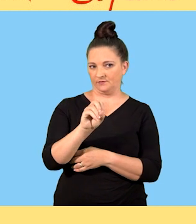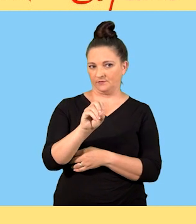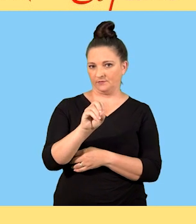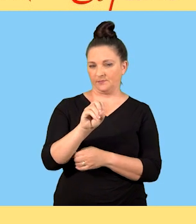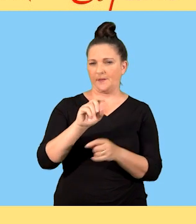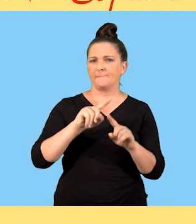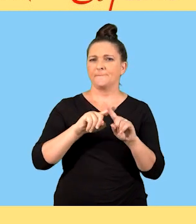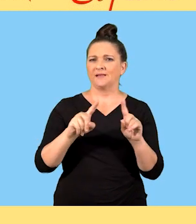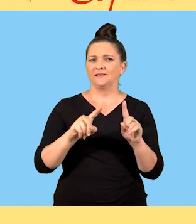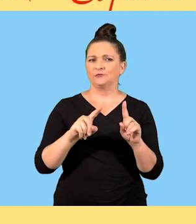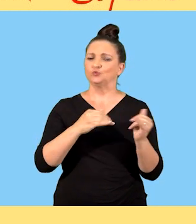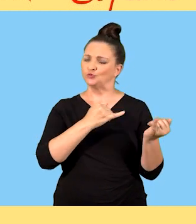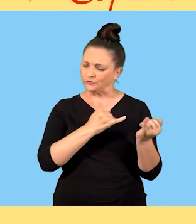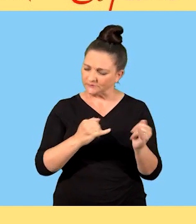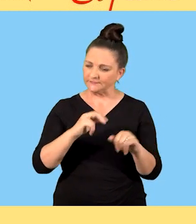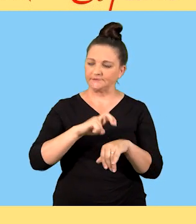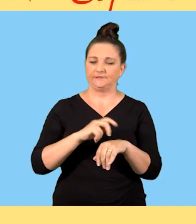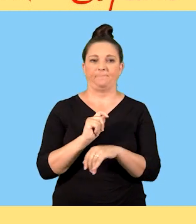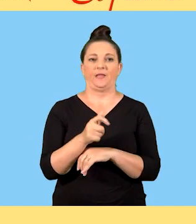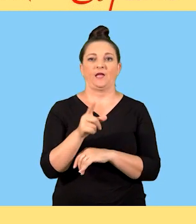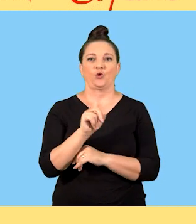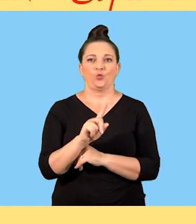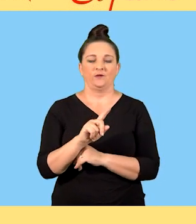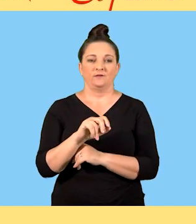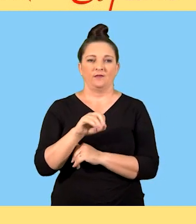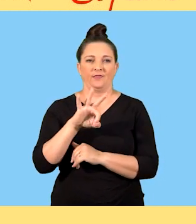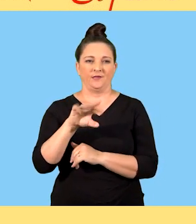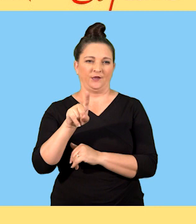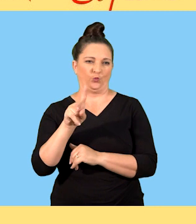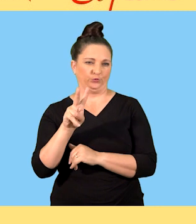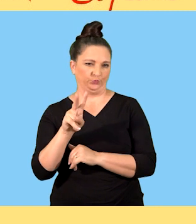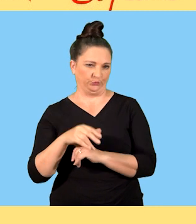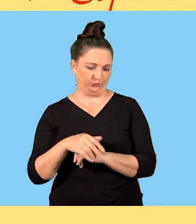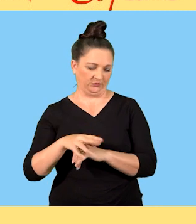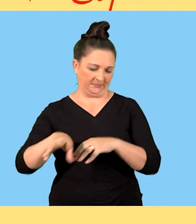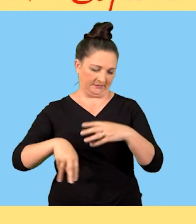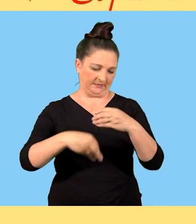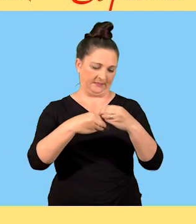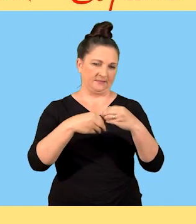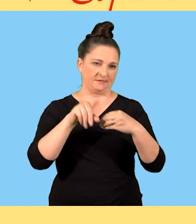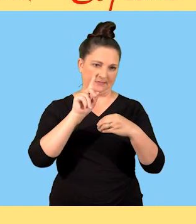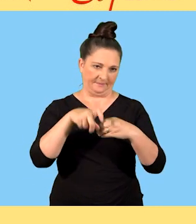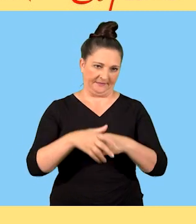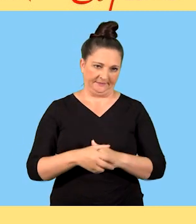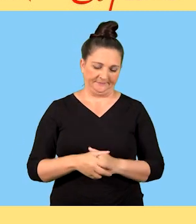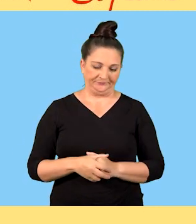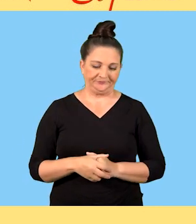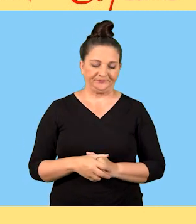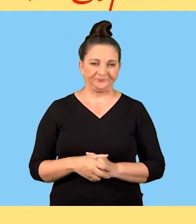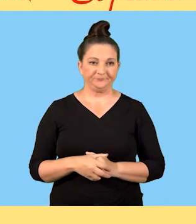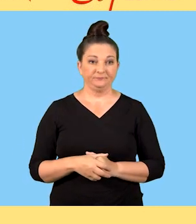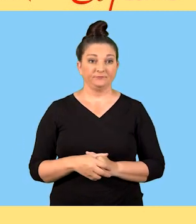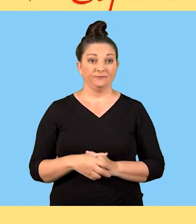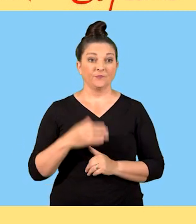312 must still be paid. That means we have to come and add 312.